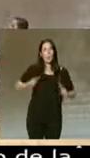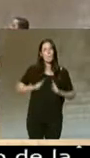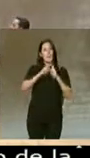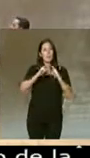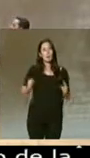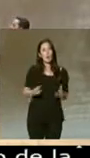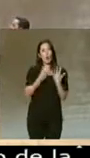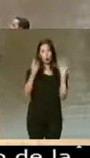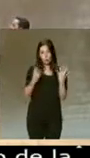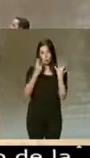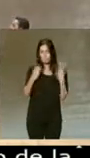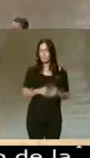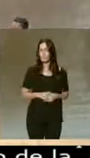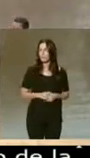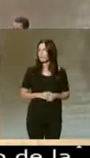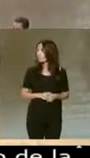Paris 8.